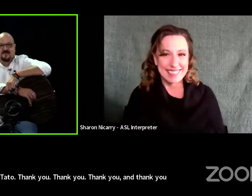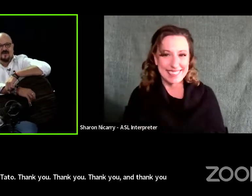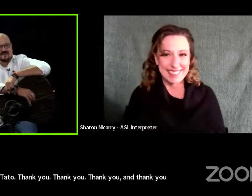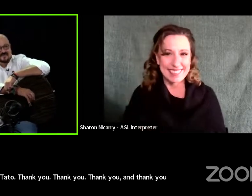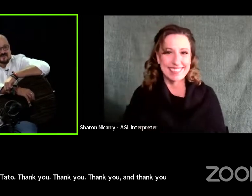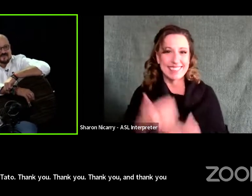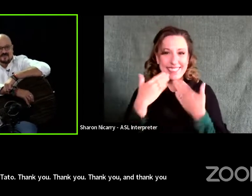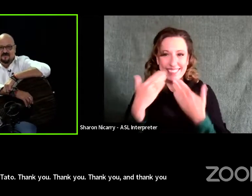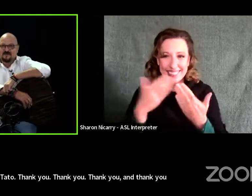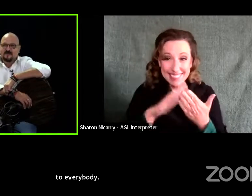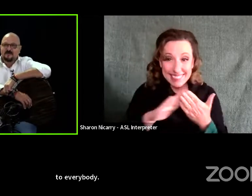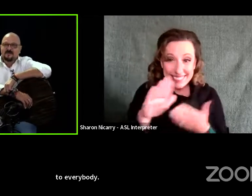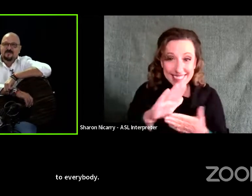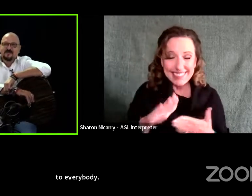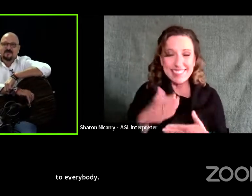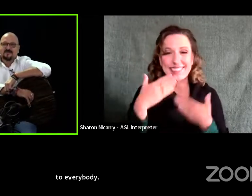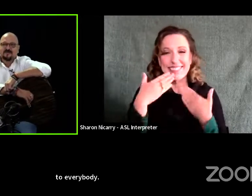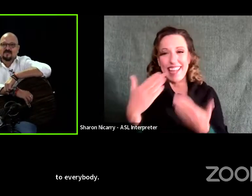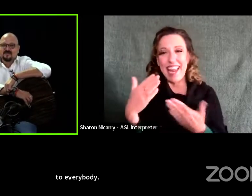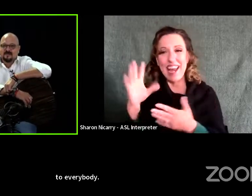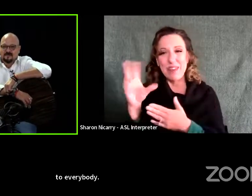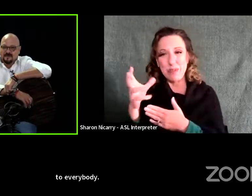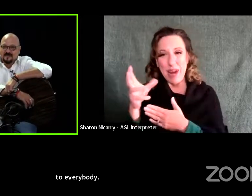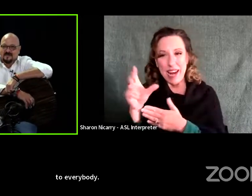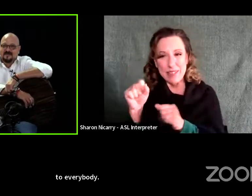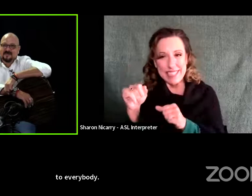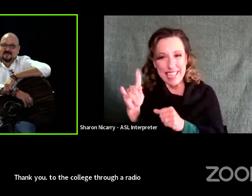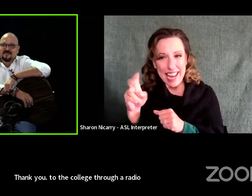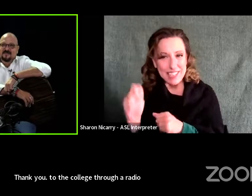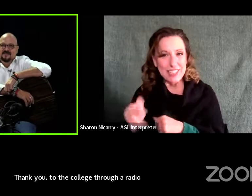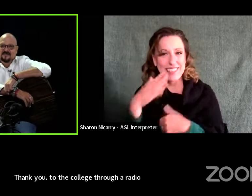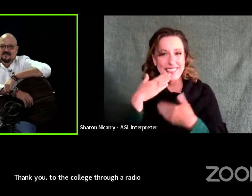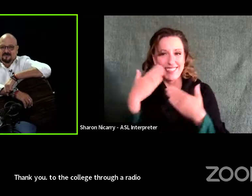you to the college, to the radio station, to everybody